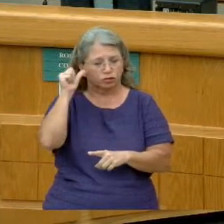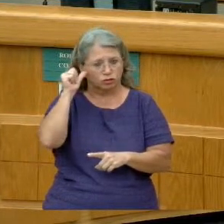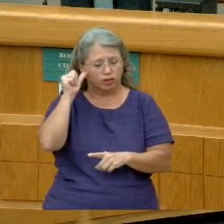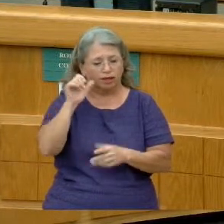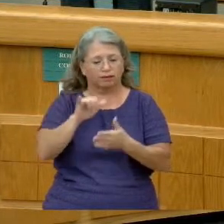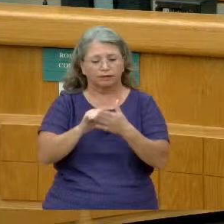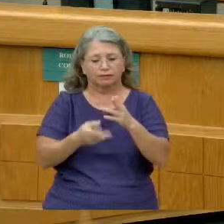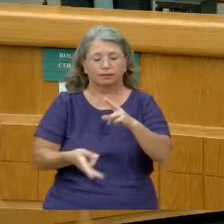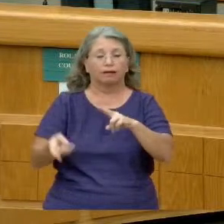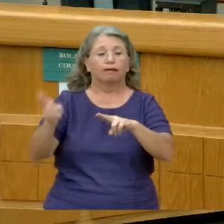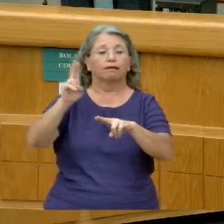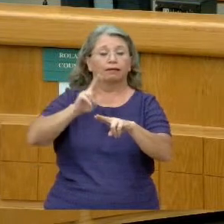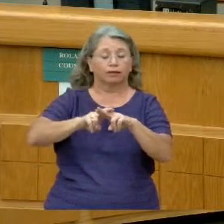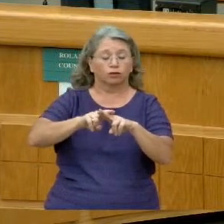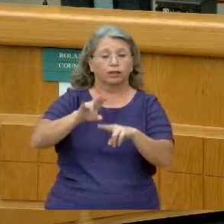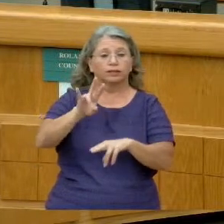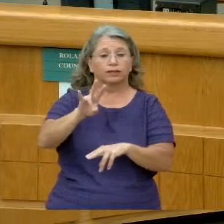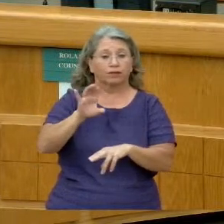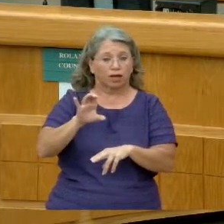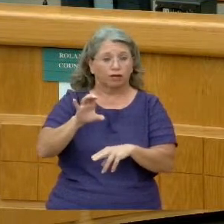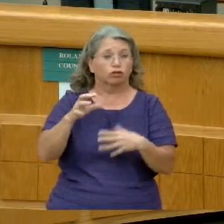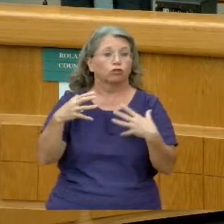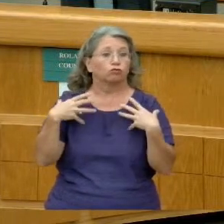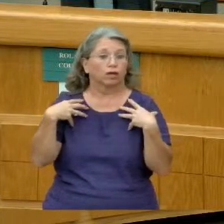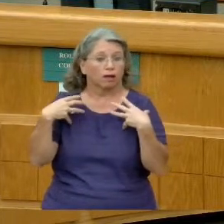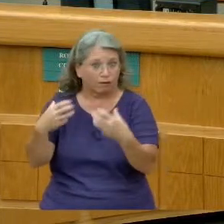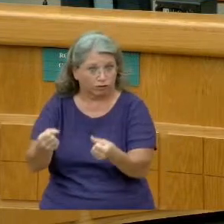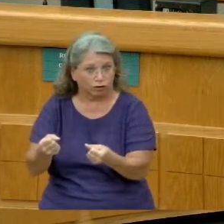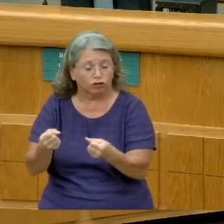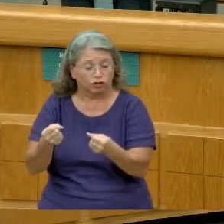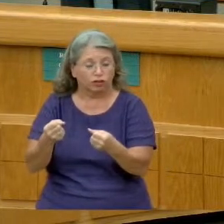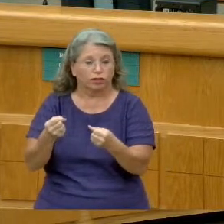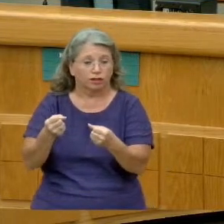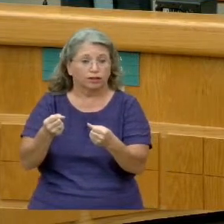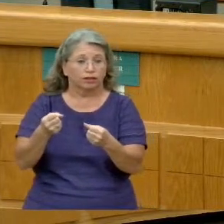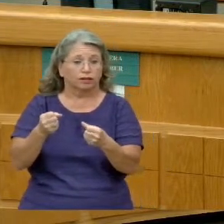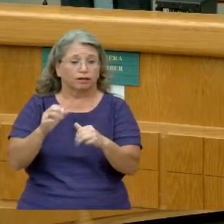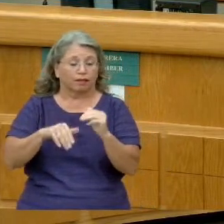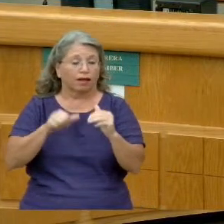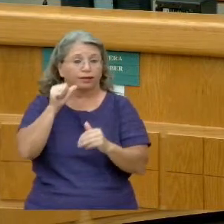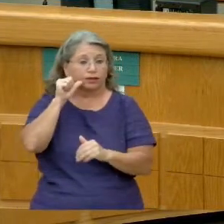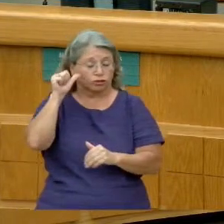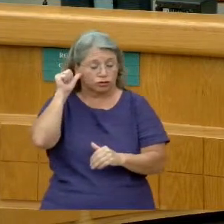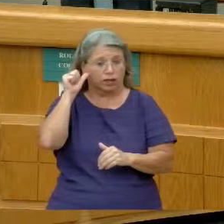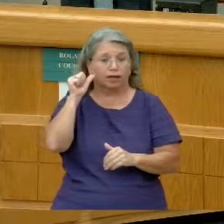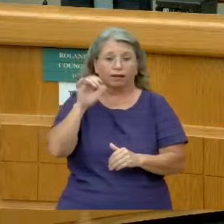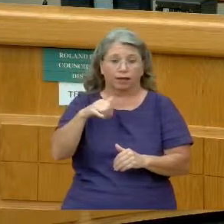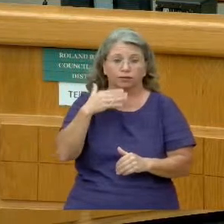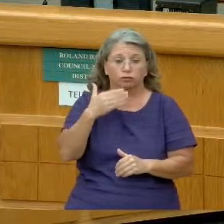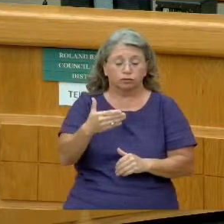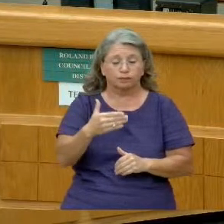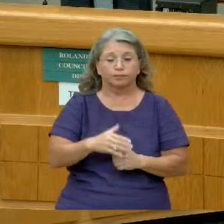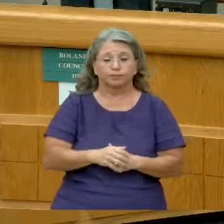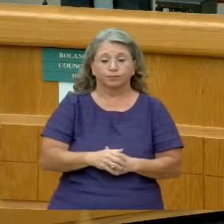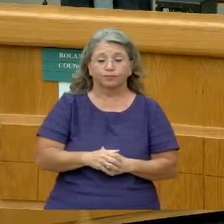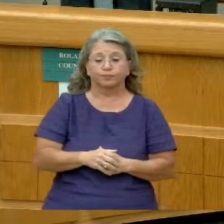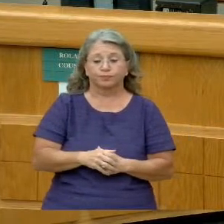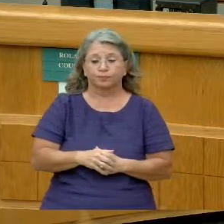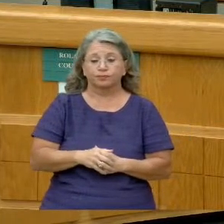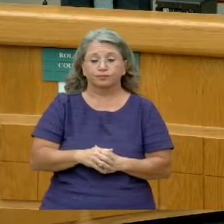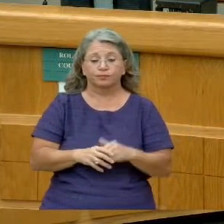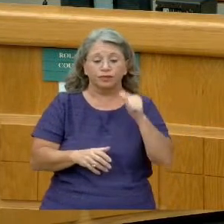gain of 700 recoveries. 700 more people have recovered today over yesterday. Yesterday we had